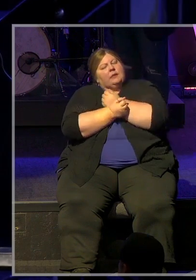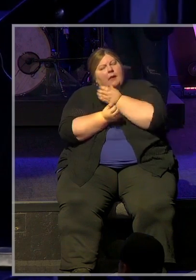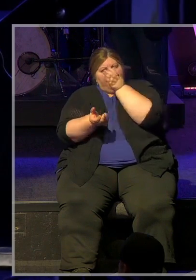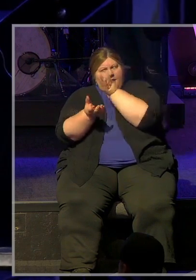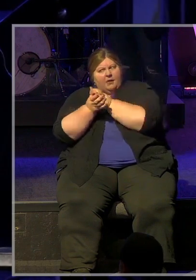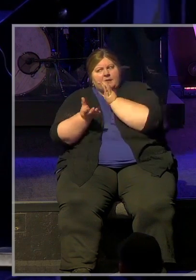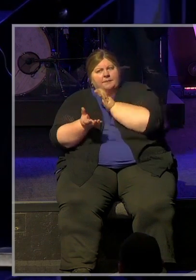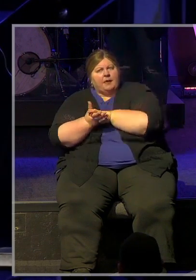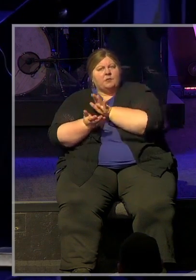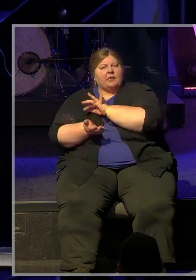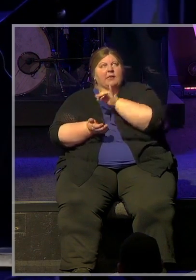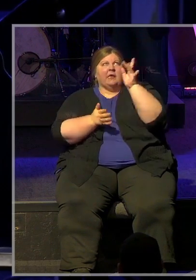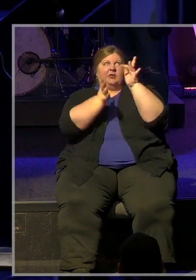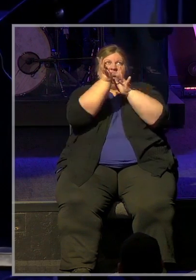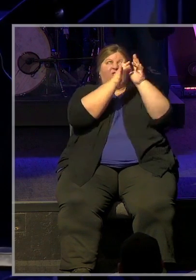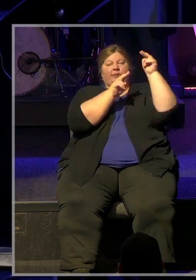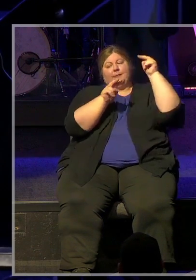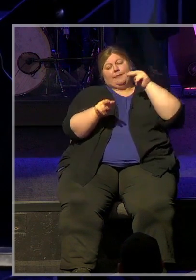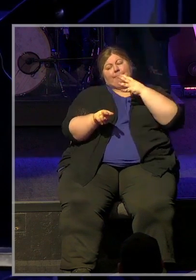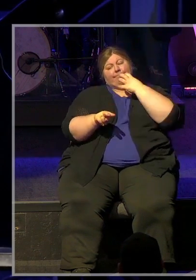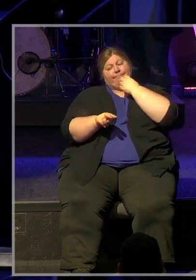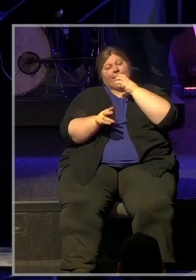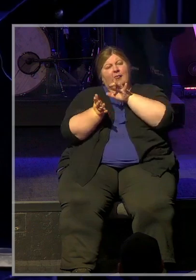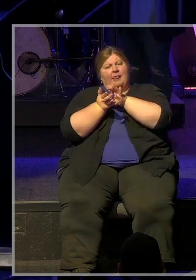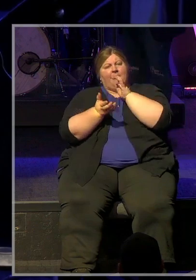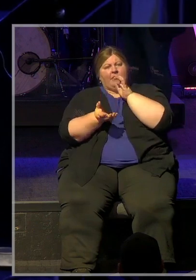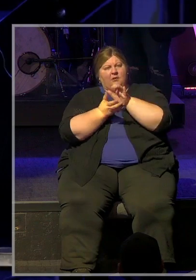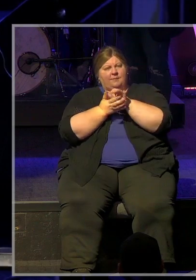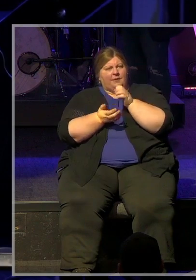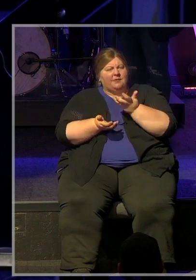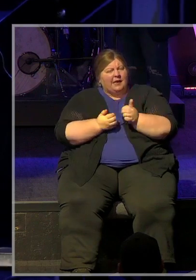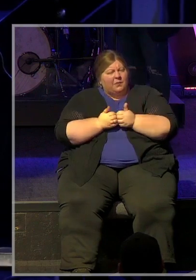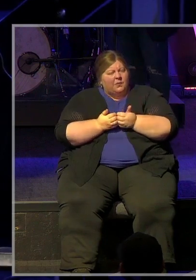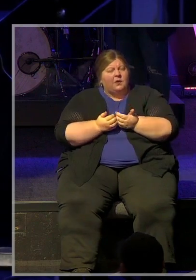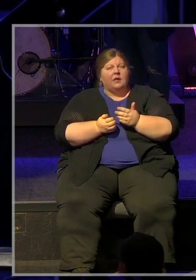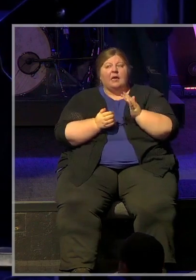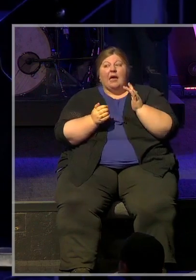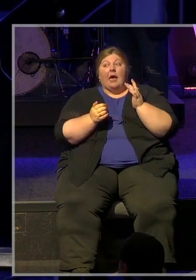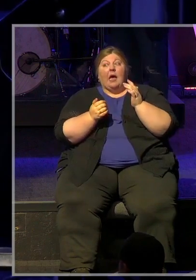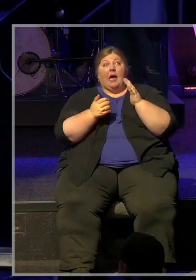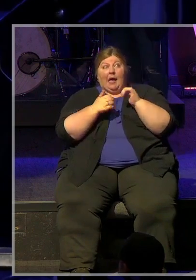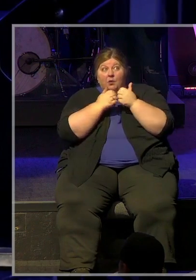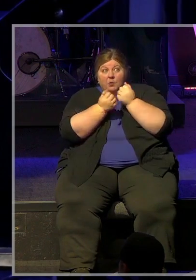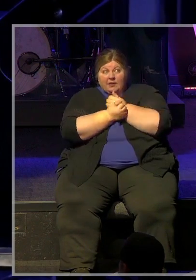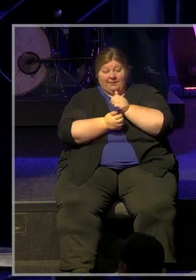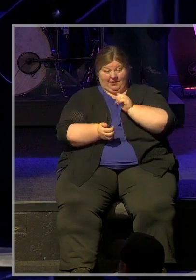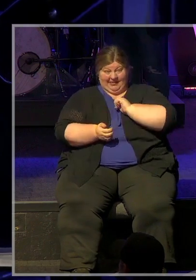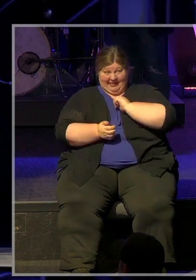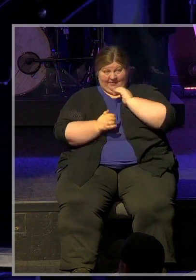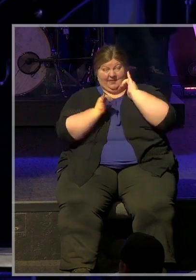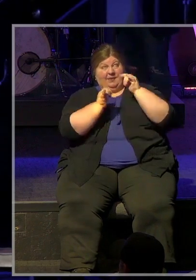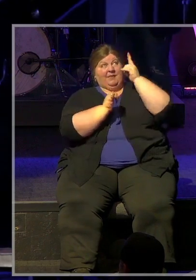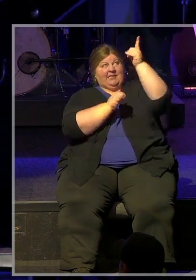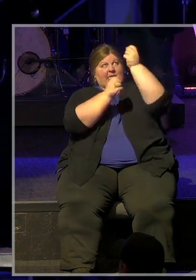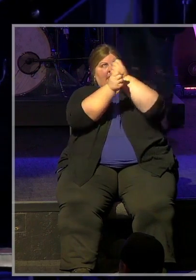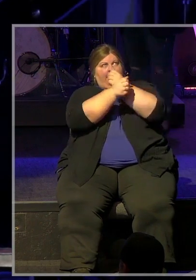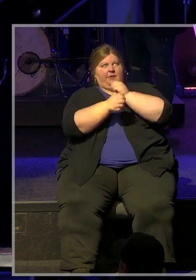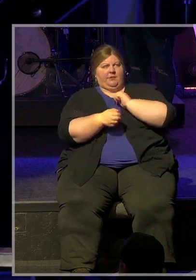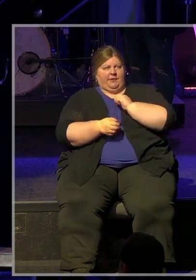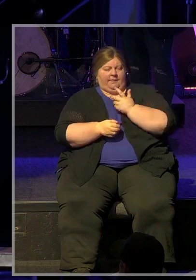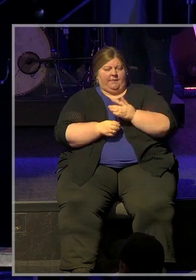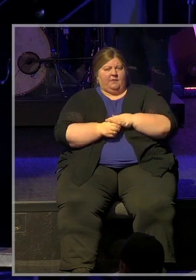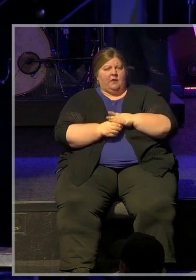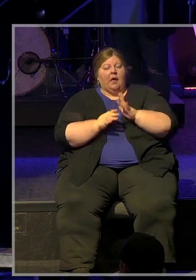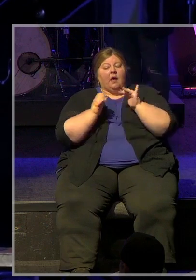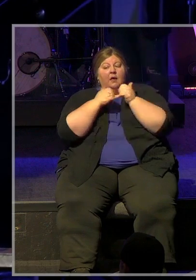like Jesus loves our spouses? How do we love ourselves like Jesus loves ourselves? How do we live